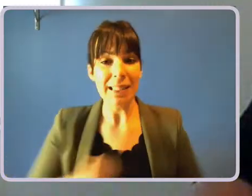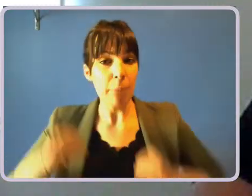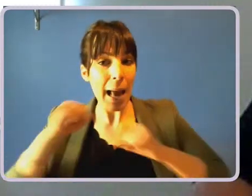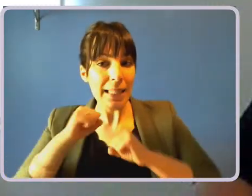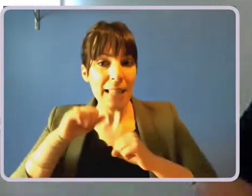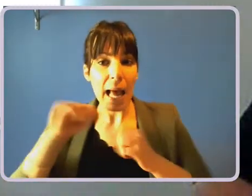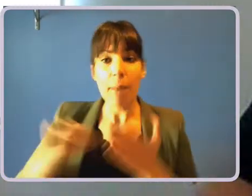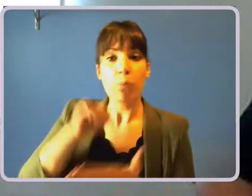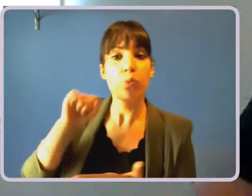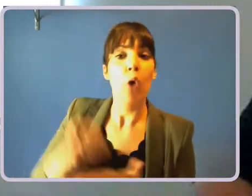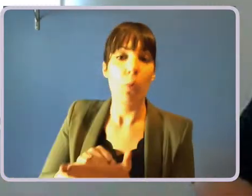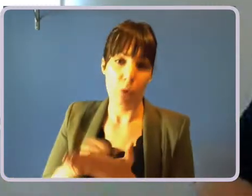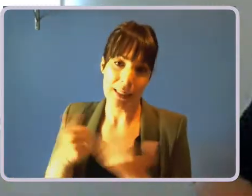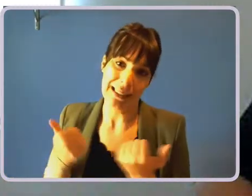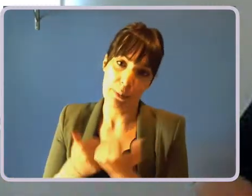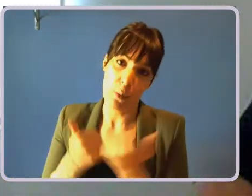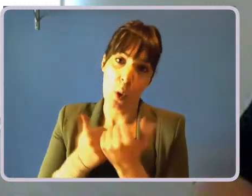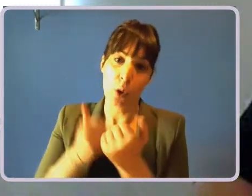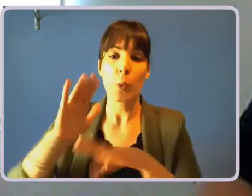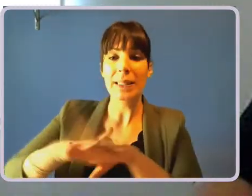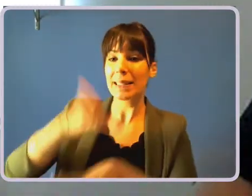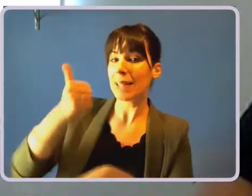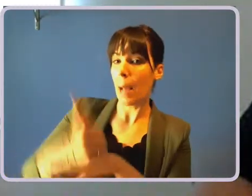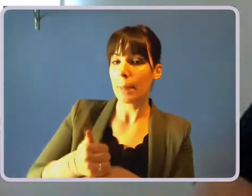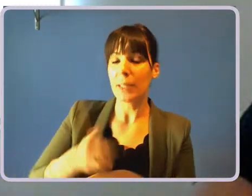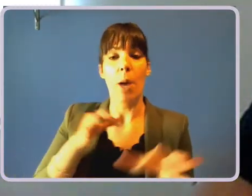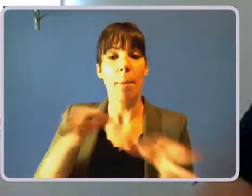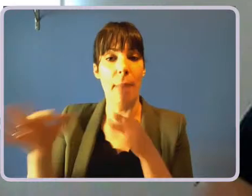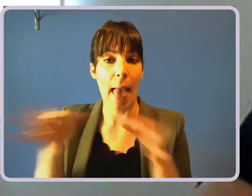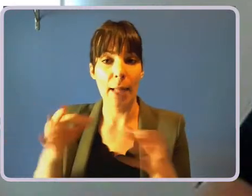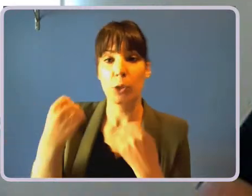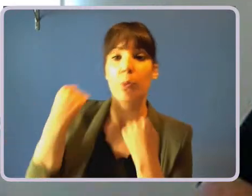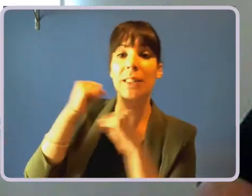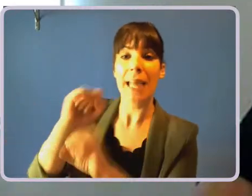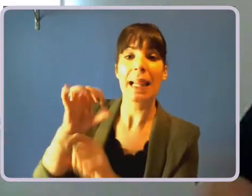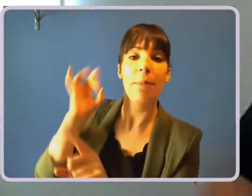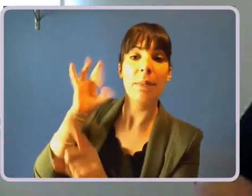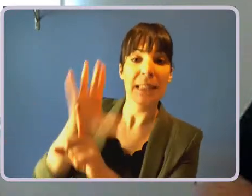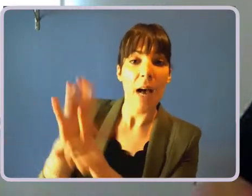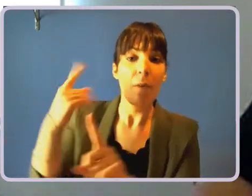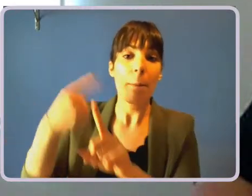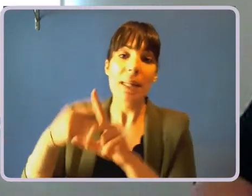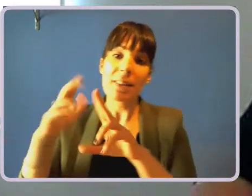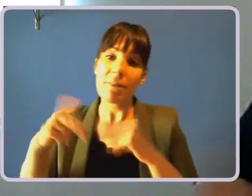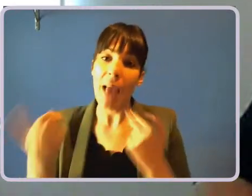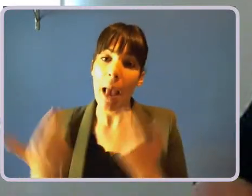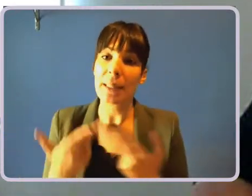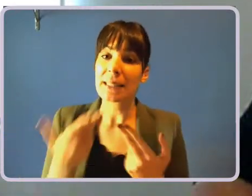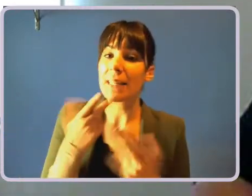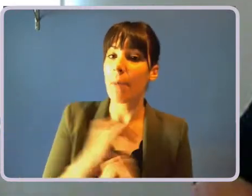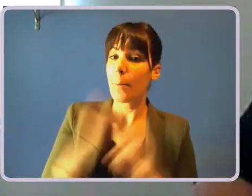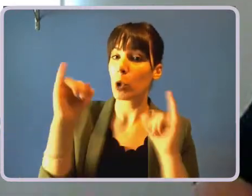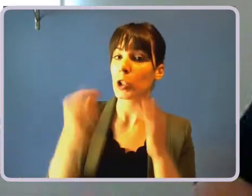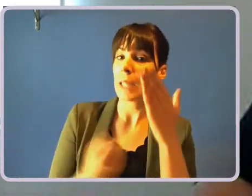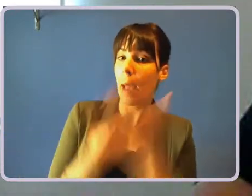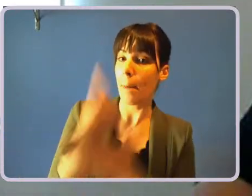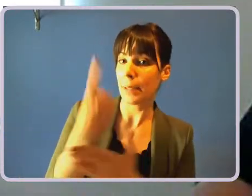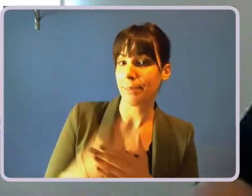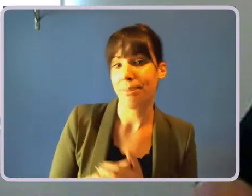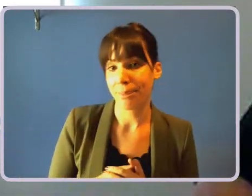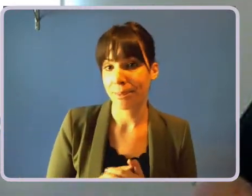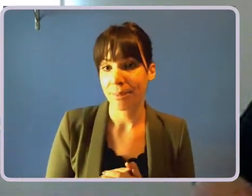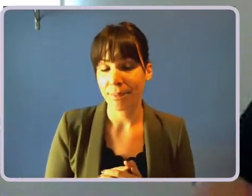to protect themselves and their families in the event of an emergency. It's time to take this out of pilot